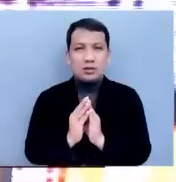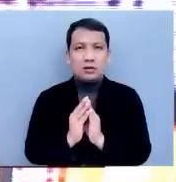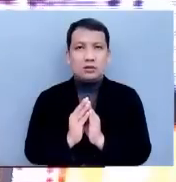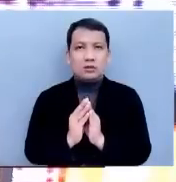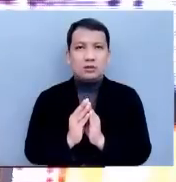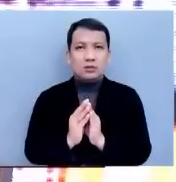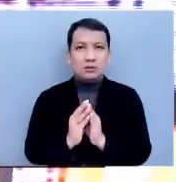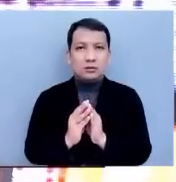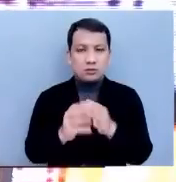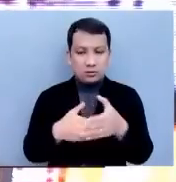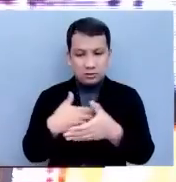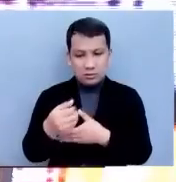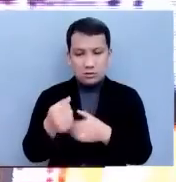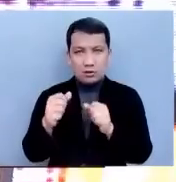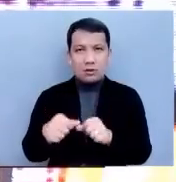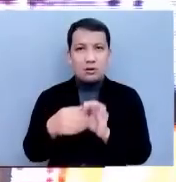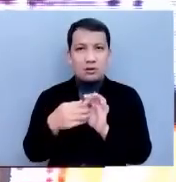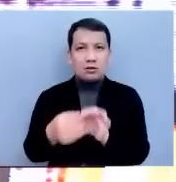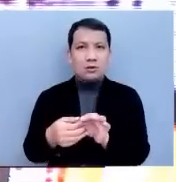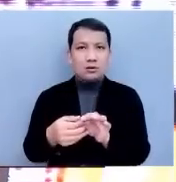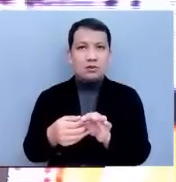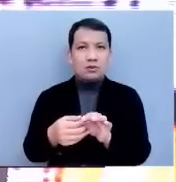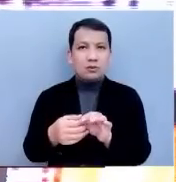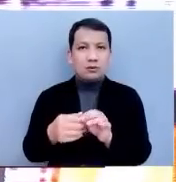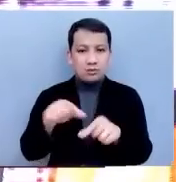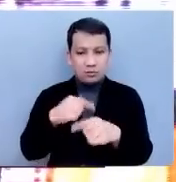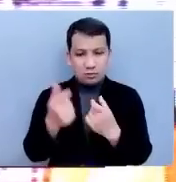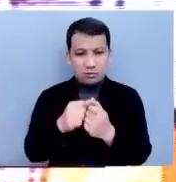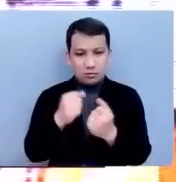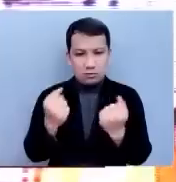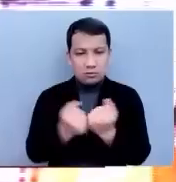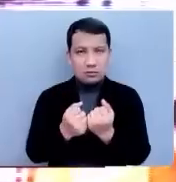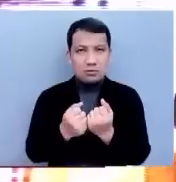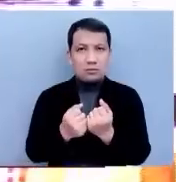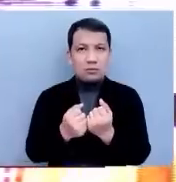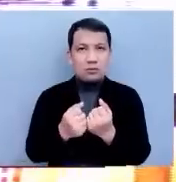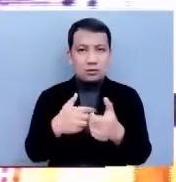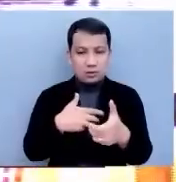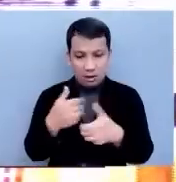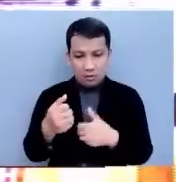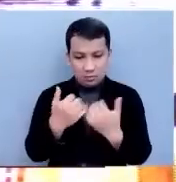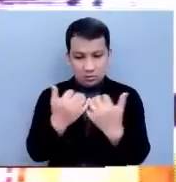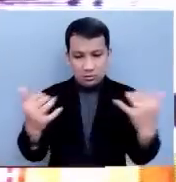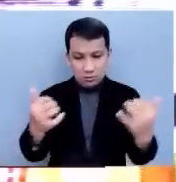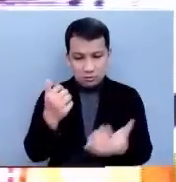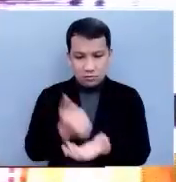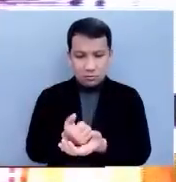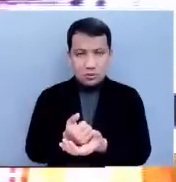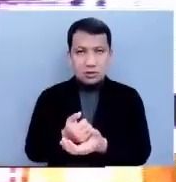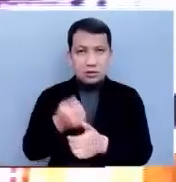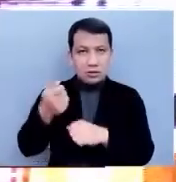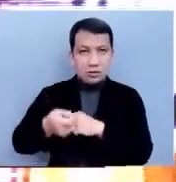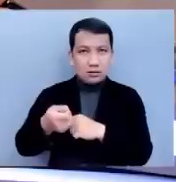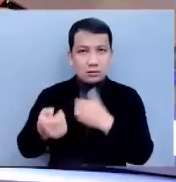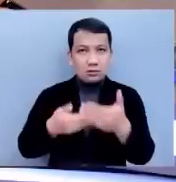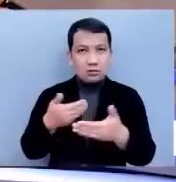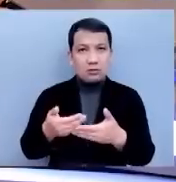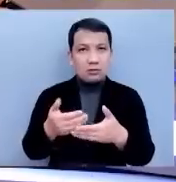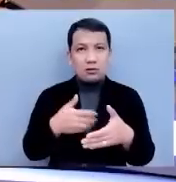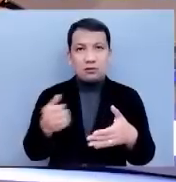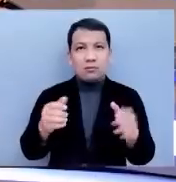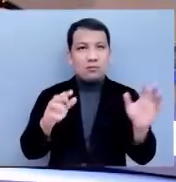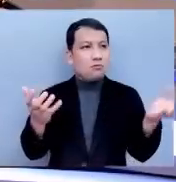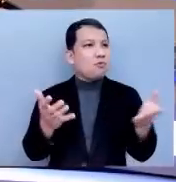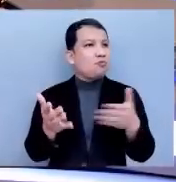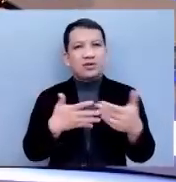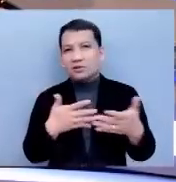outside of the session hall, outside of the session official hearing or the plenary or whatever